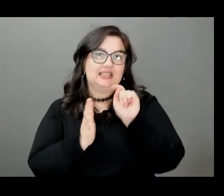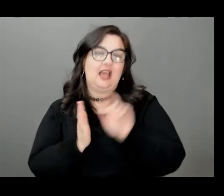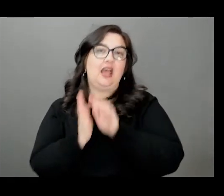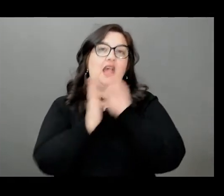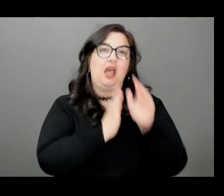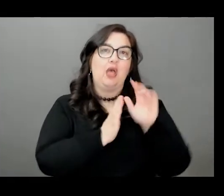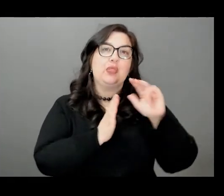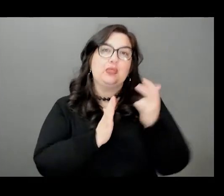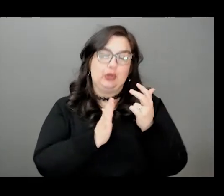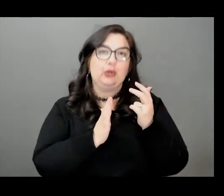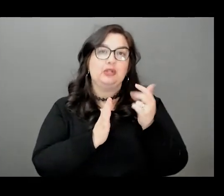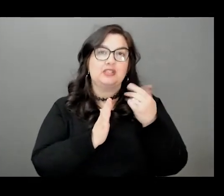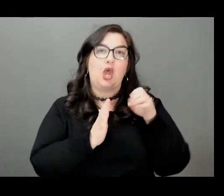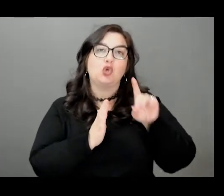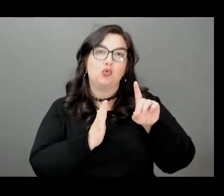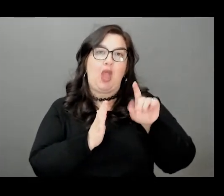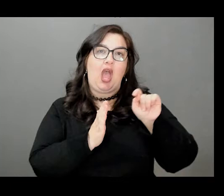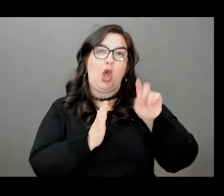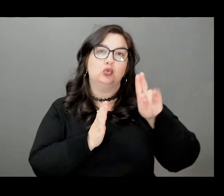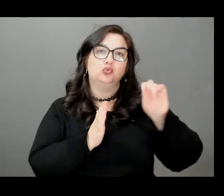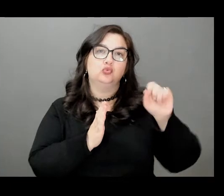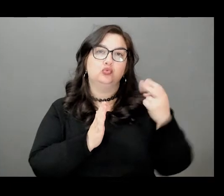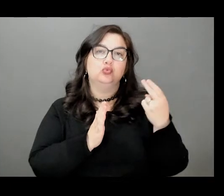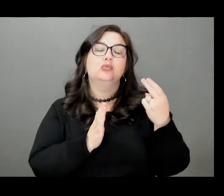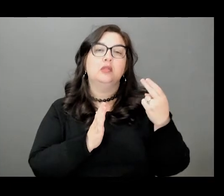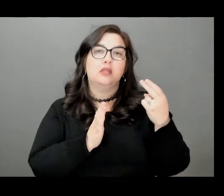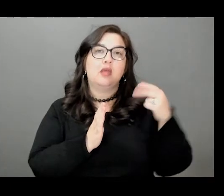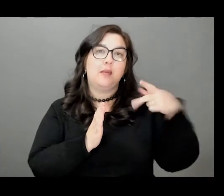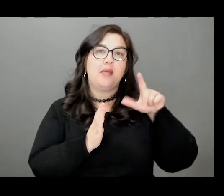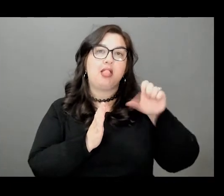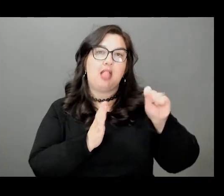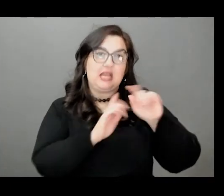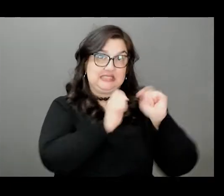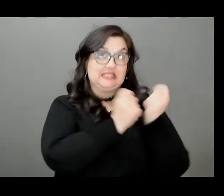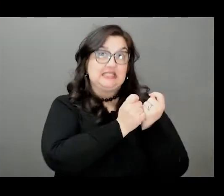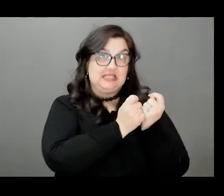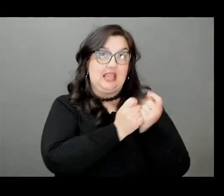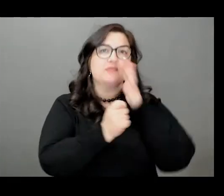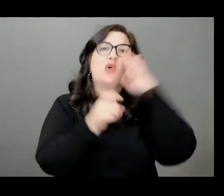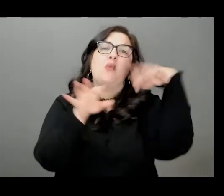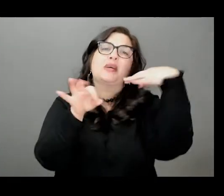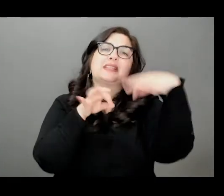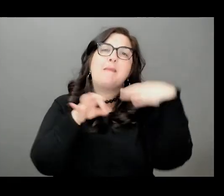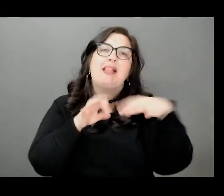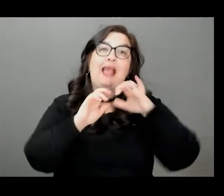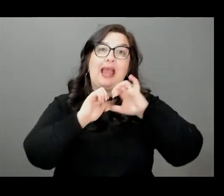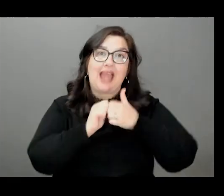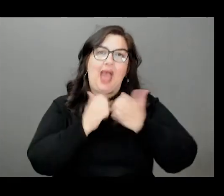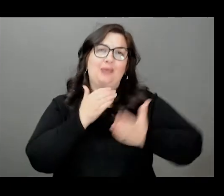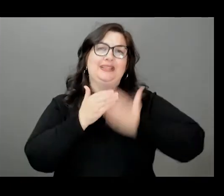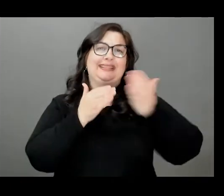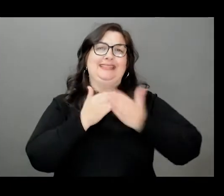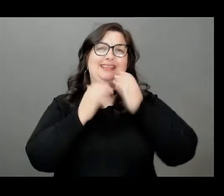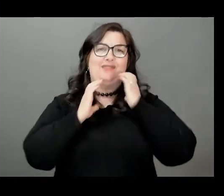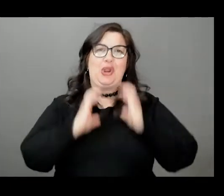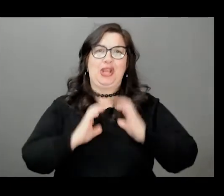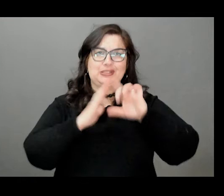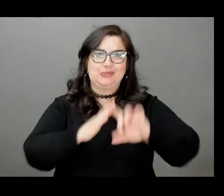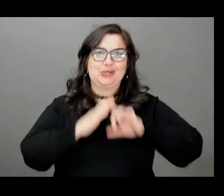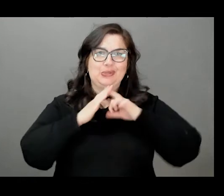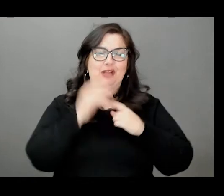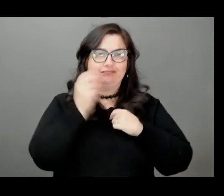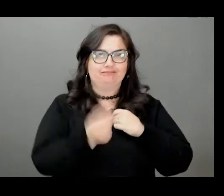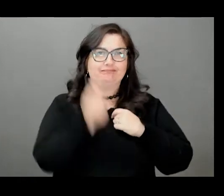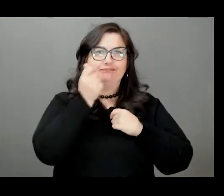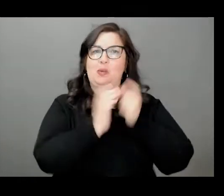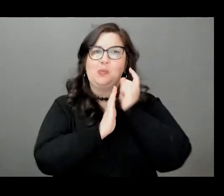actually annotates the data set. And then third is the Ground Truth Plus team, right? So first, I'll kind of walk through how easy it is